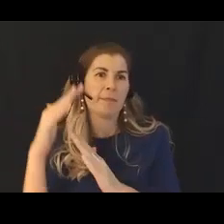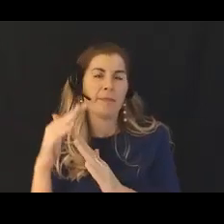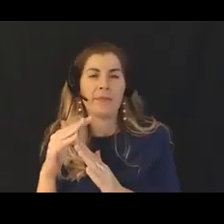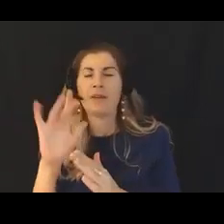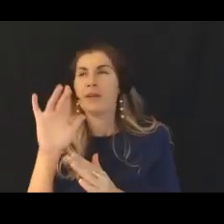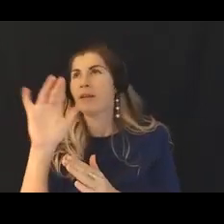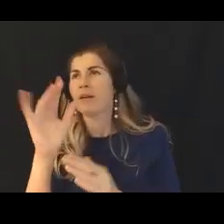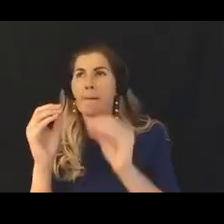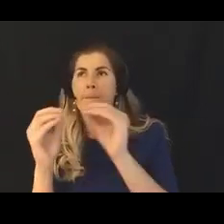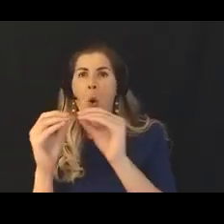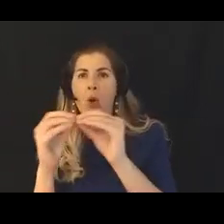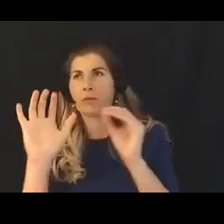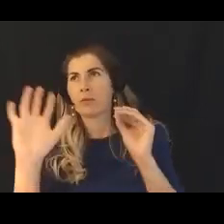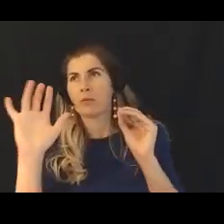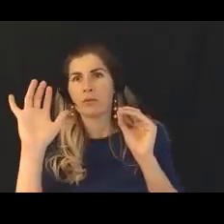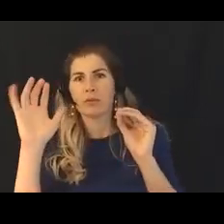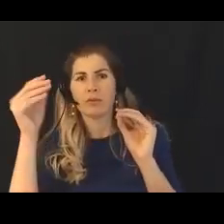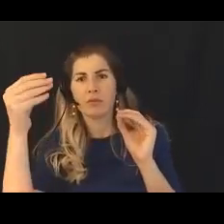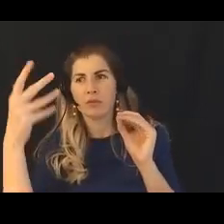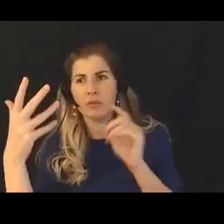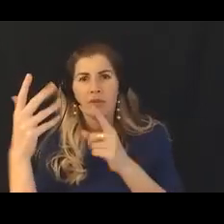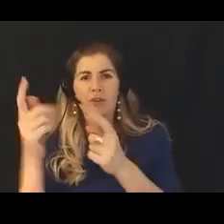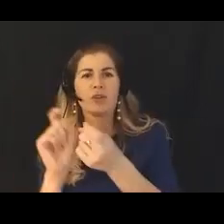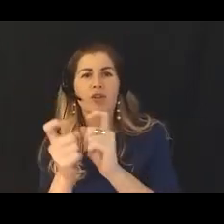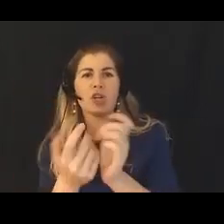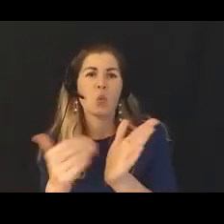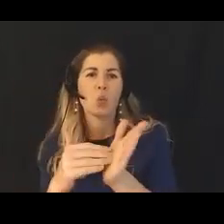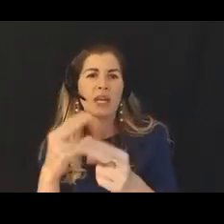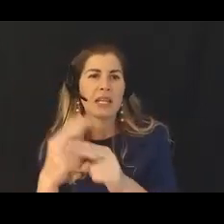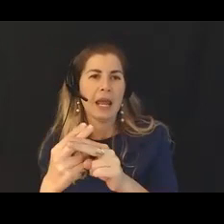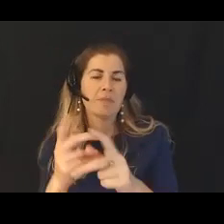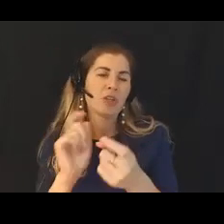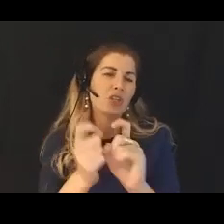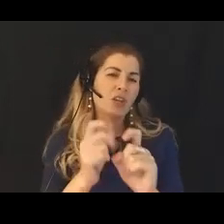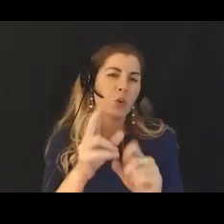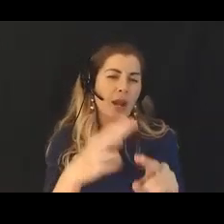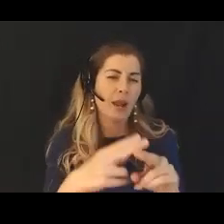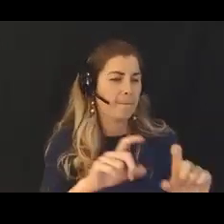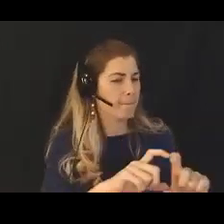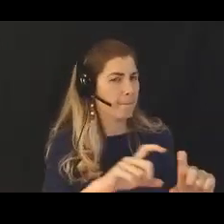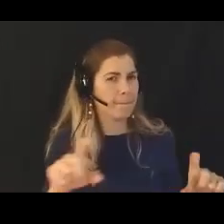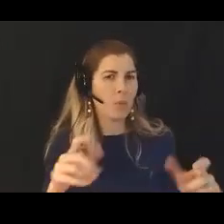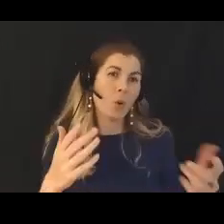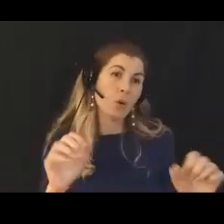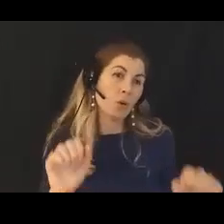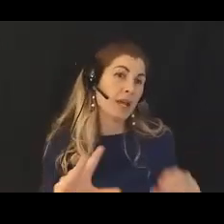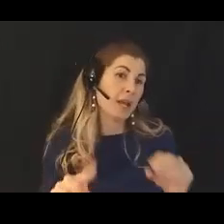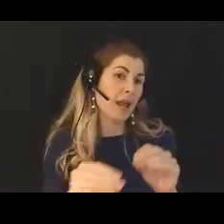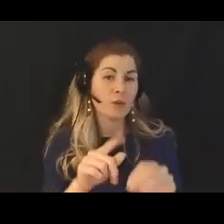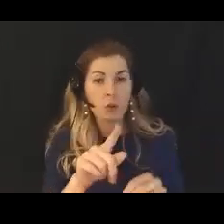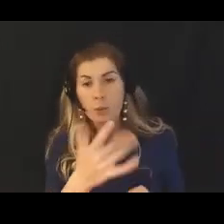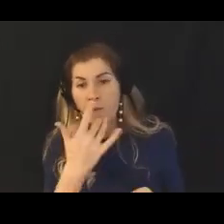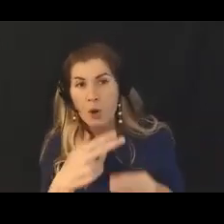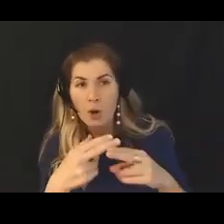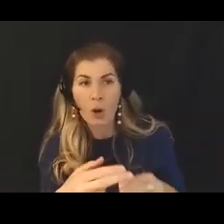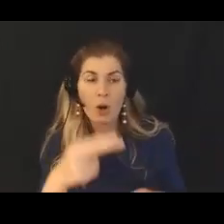on more, and you can choose rename and then change your name, or if you'd like, add your pronouns. So you can go